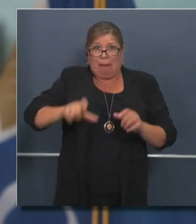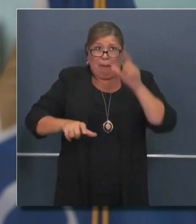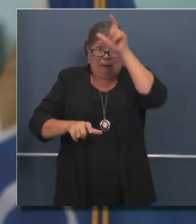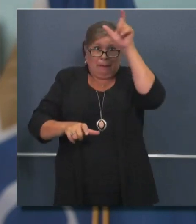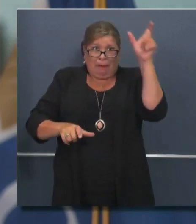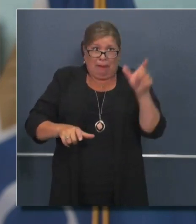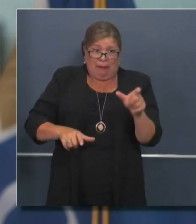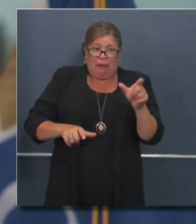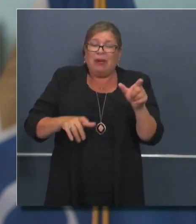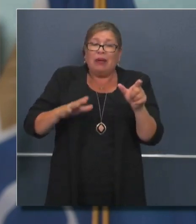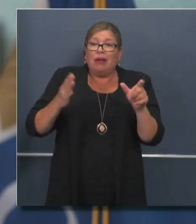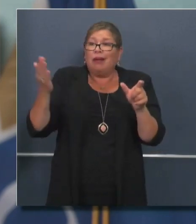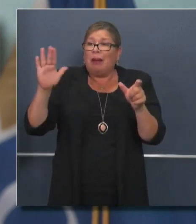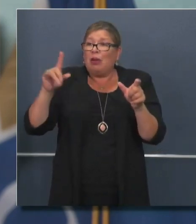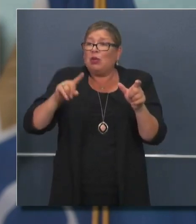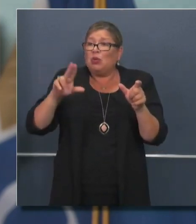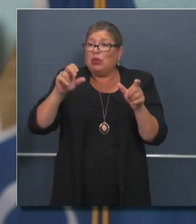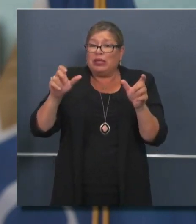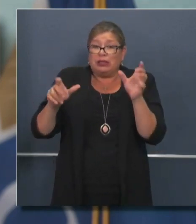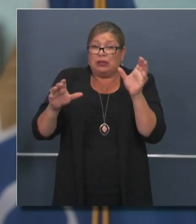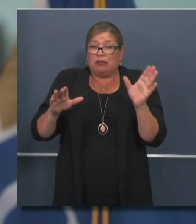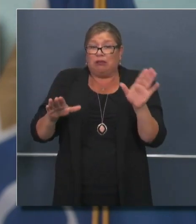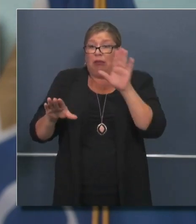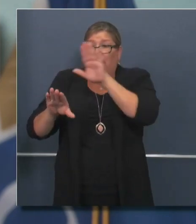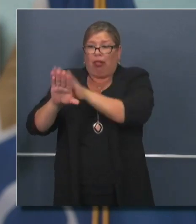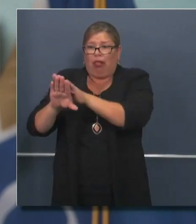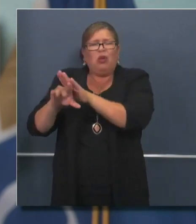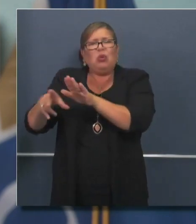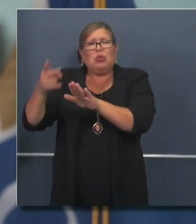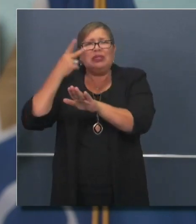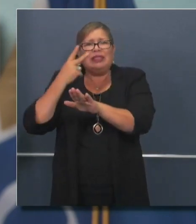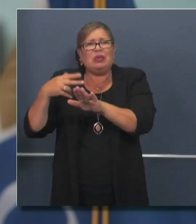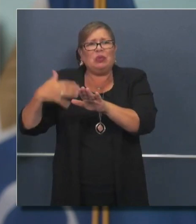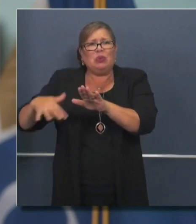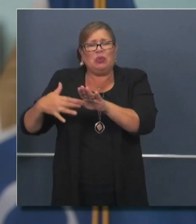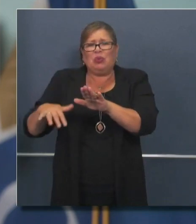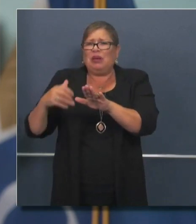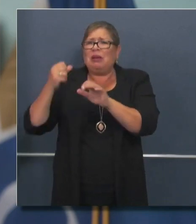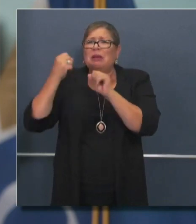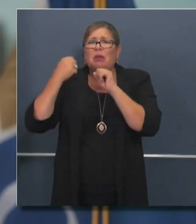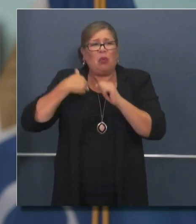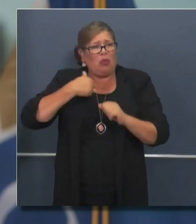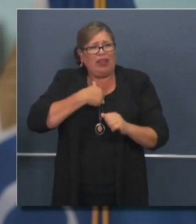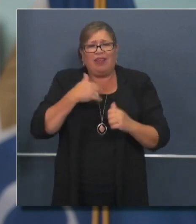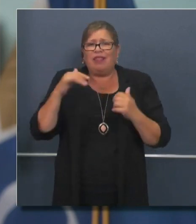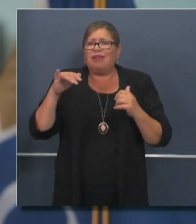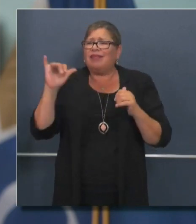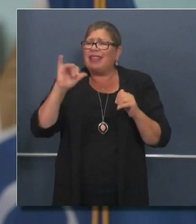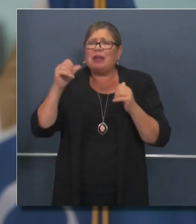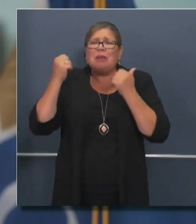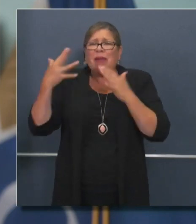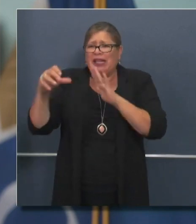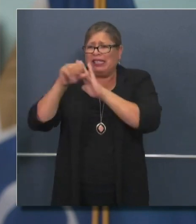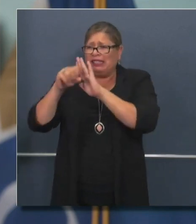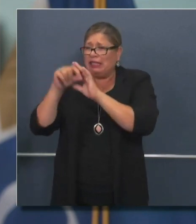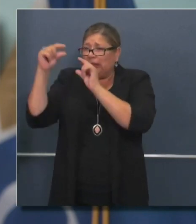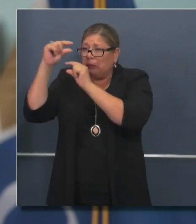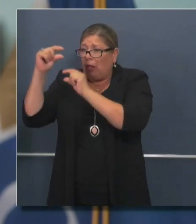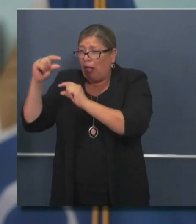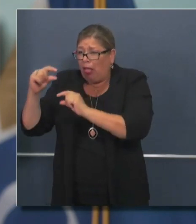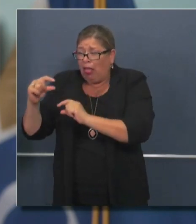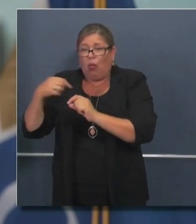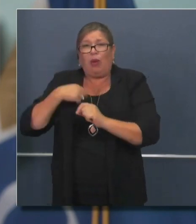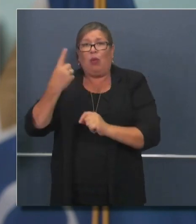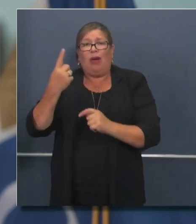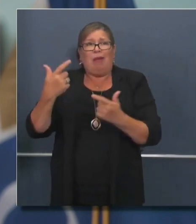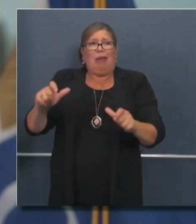of the United States, you'd see how many states, in terms of the geographic size and population size, that